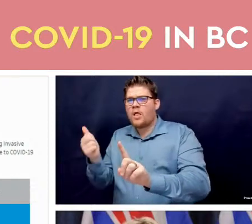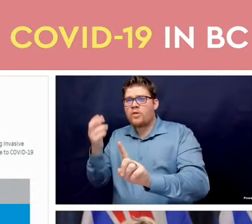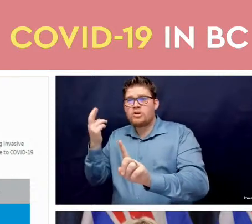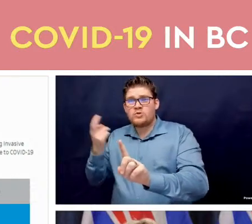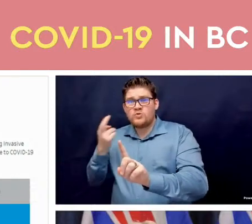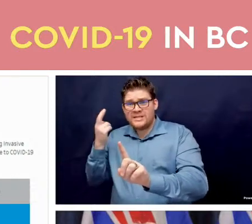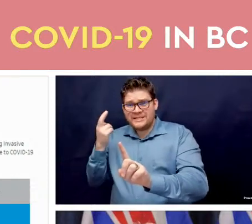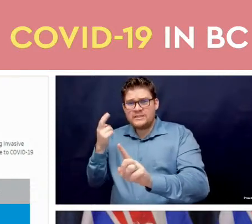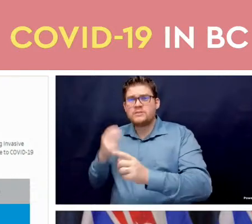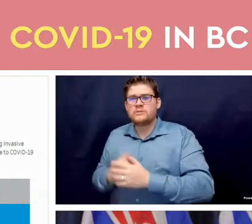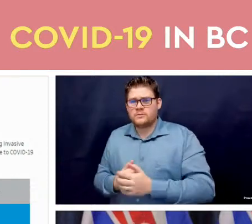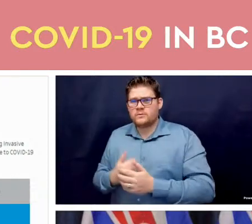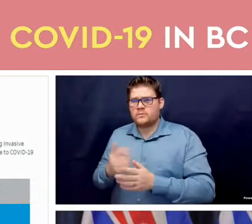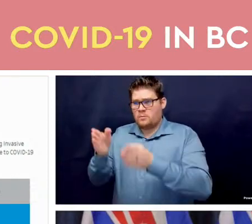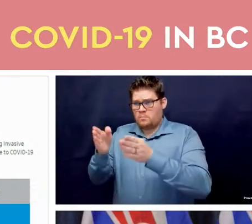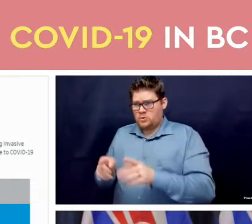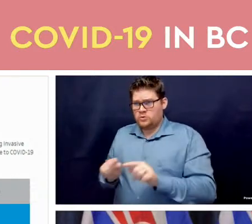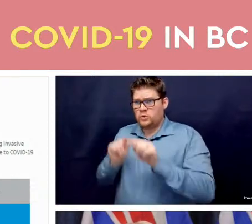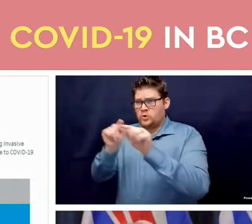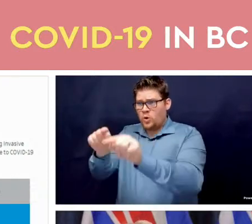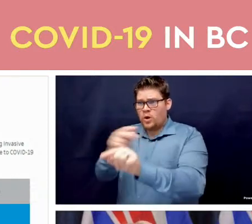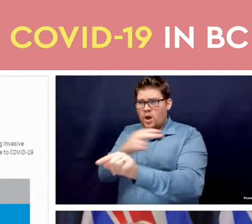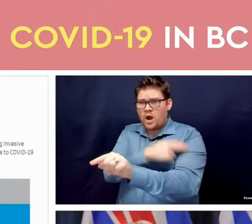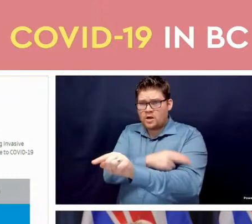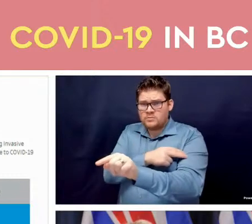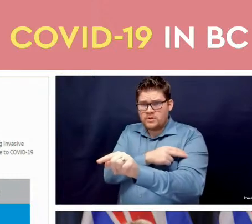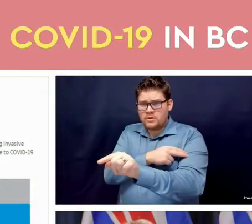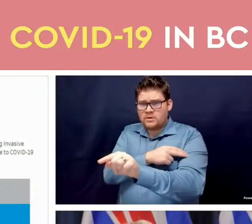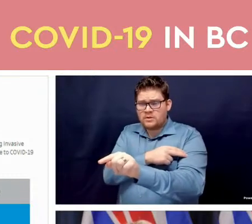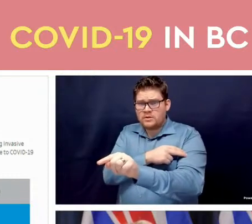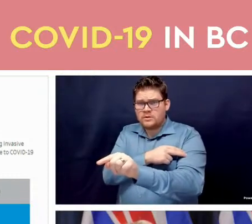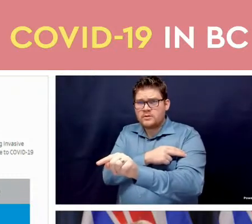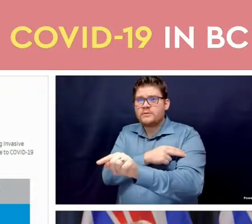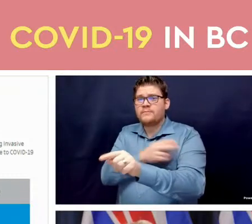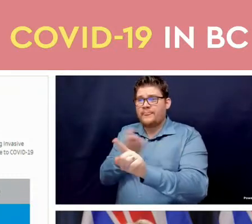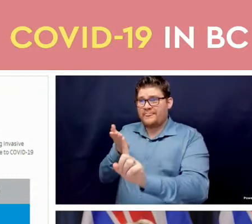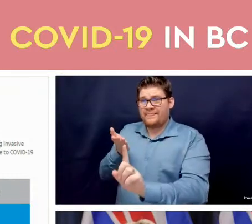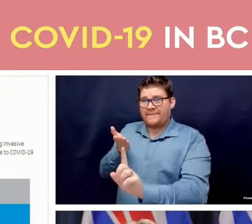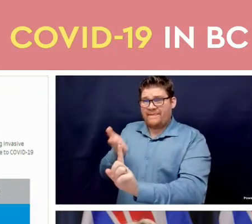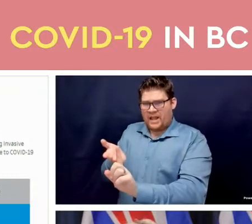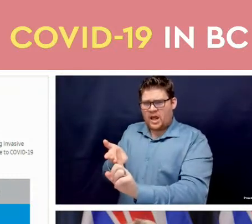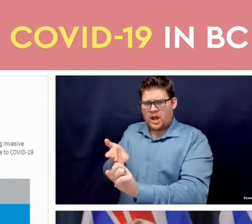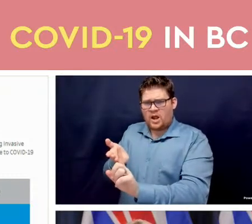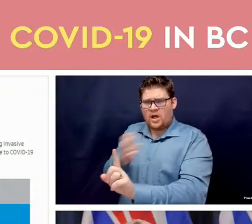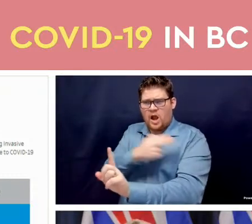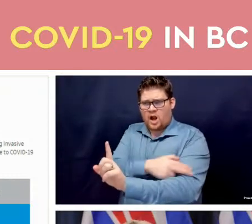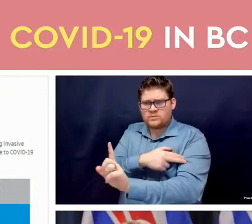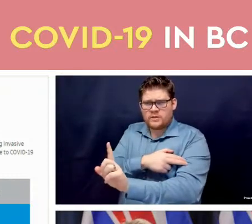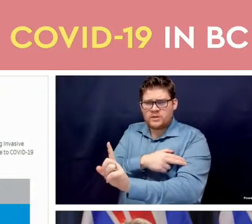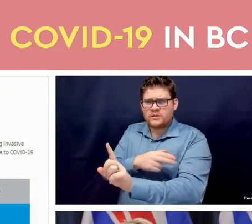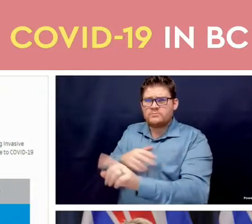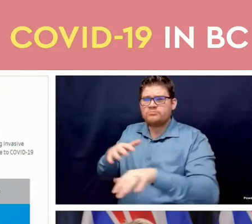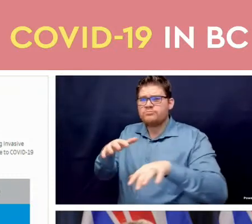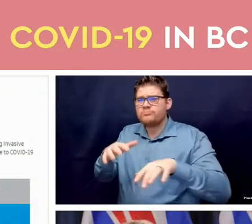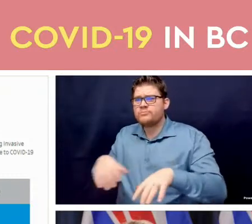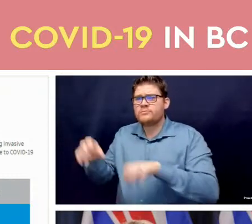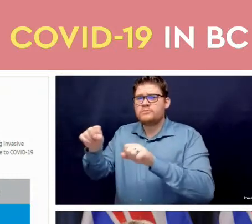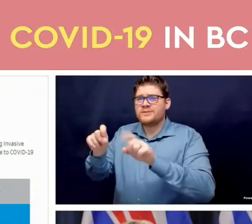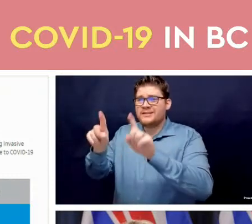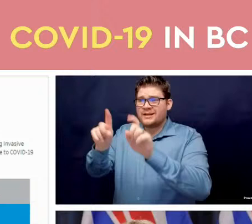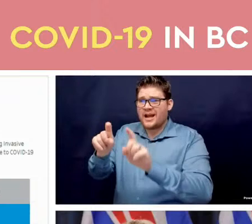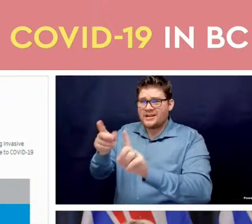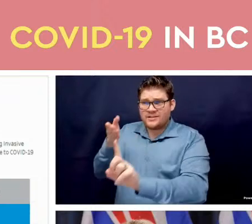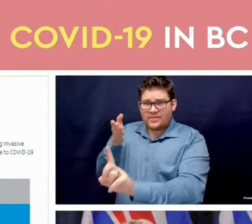and separate this. This has not been as important an issue before Omicron. Because there is so